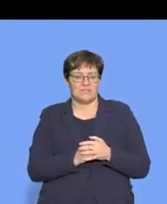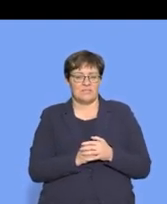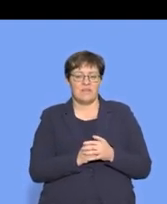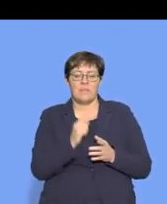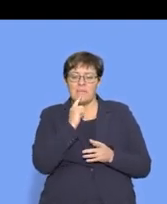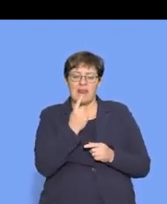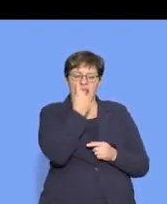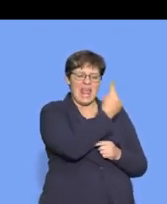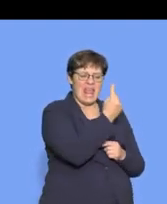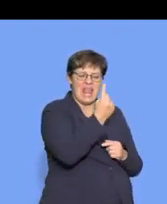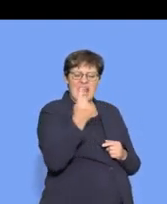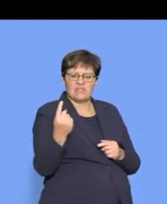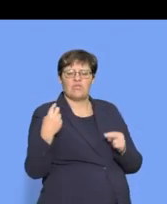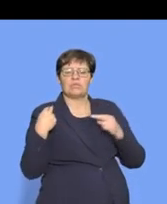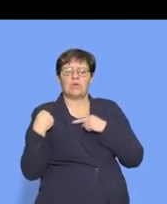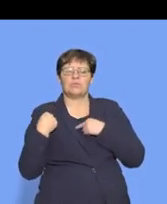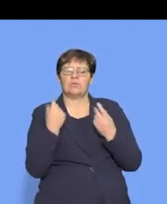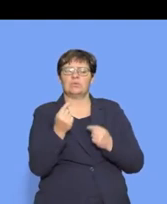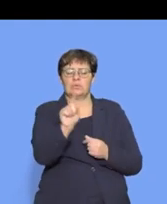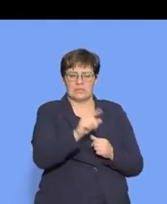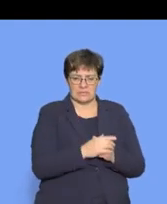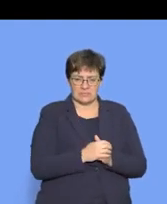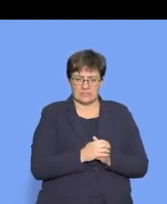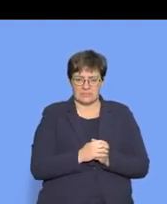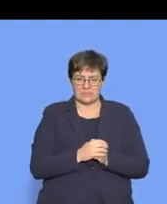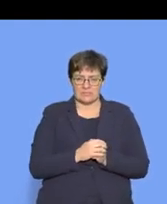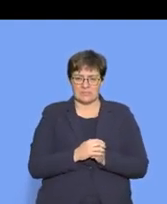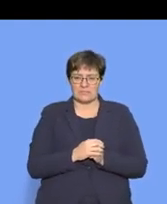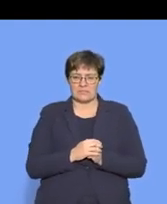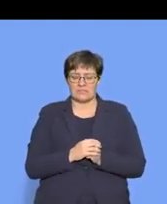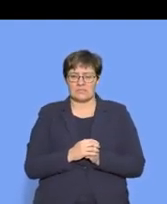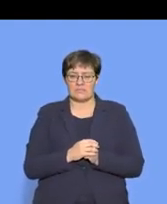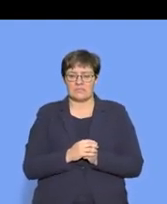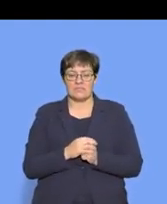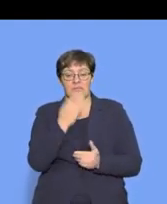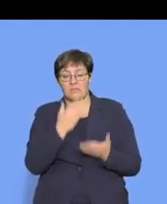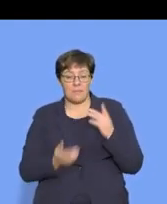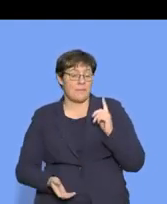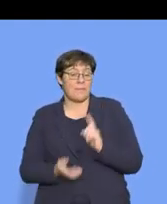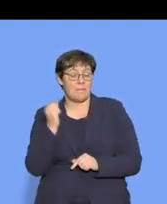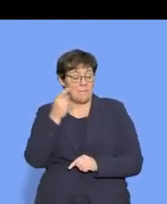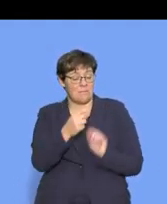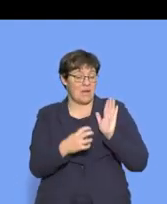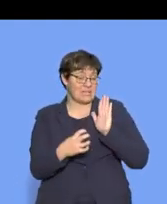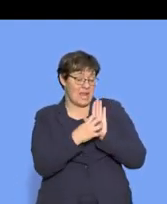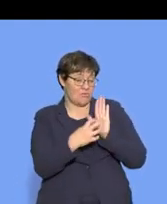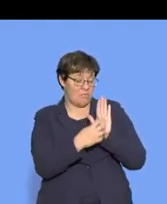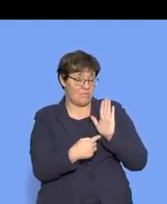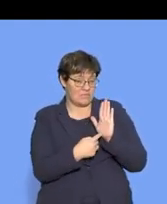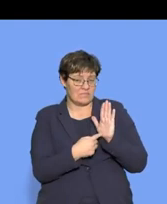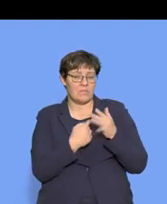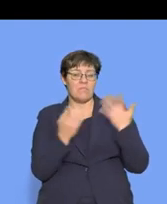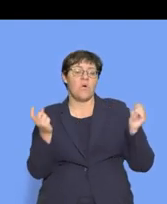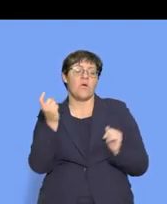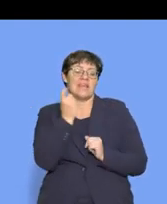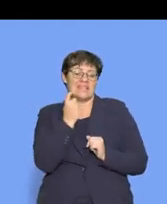function it carries out. You might find that this diagram makes it a little bit easier